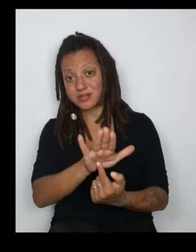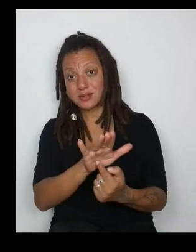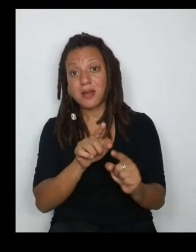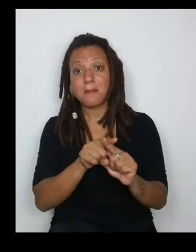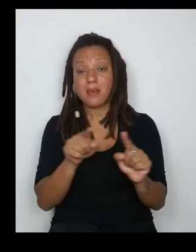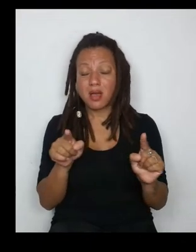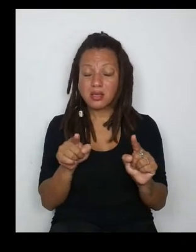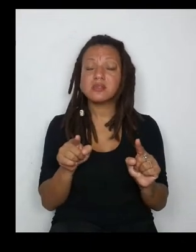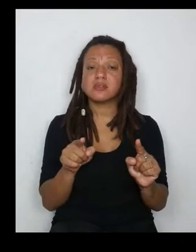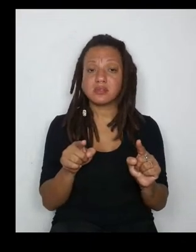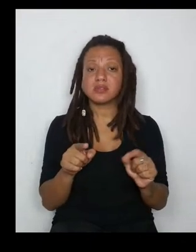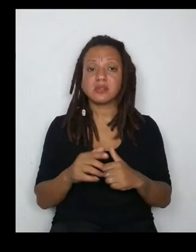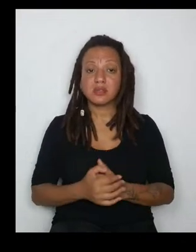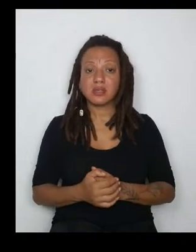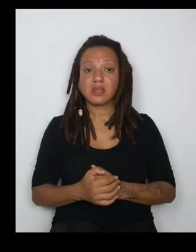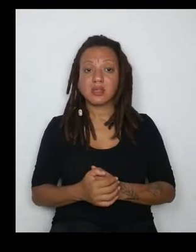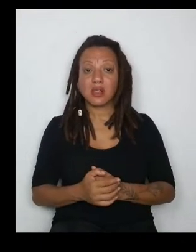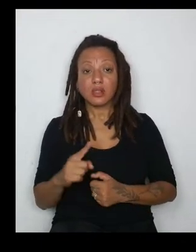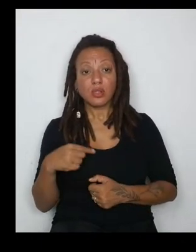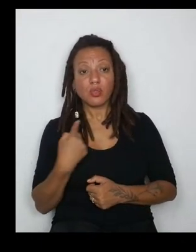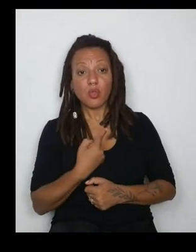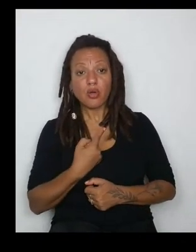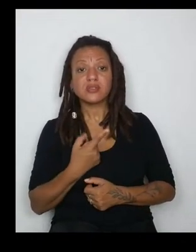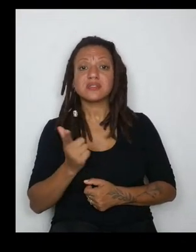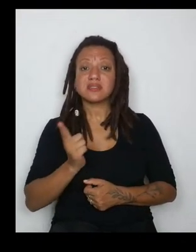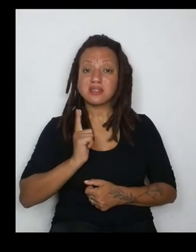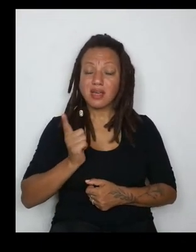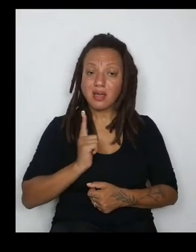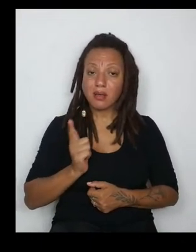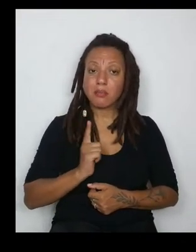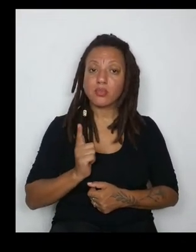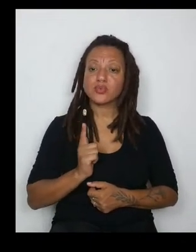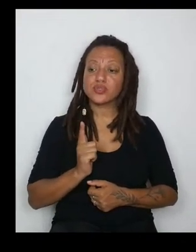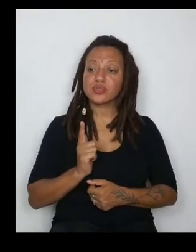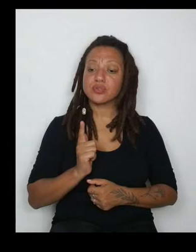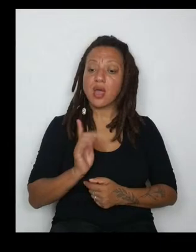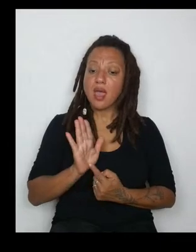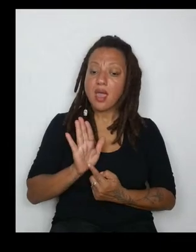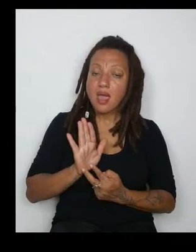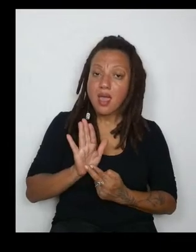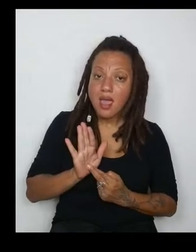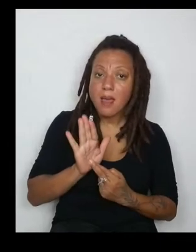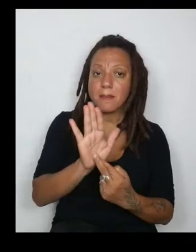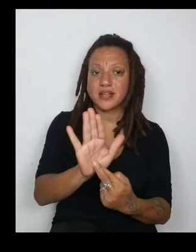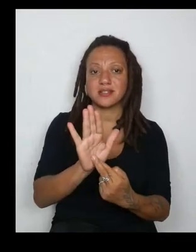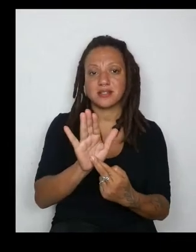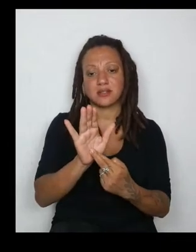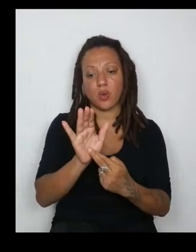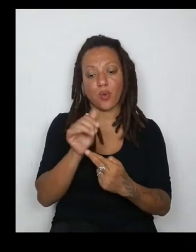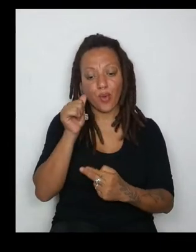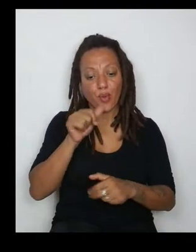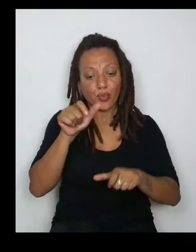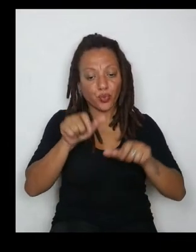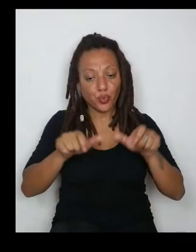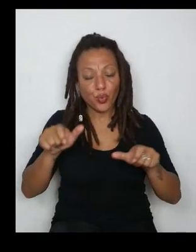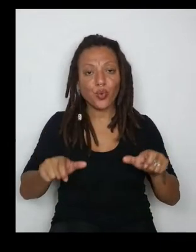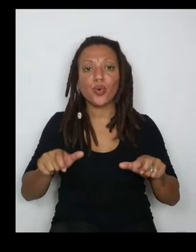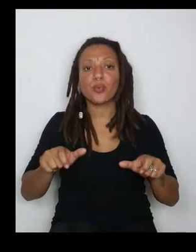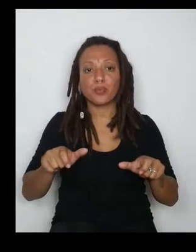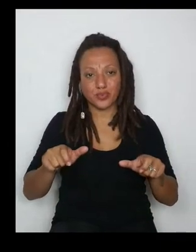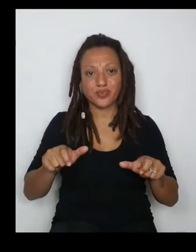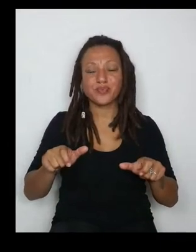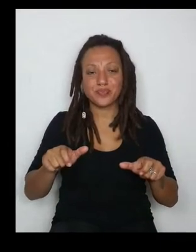particular kind of representation of brown female bodies and working with the marketing people showed us